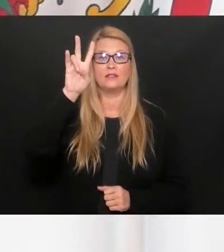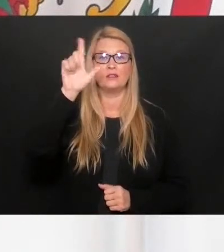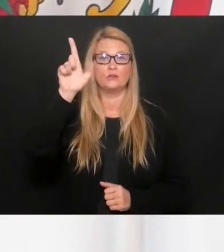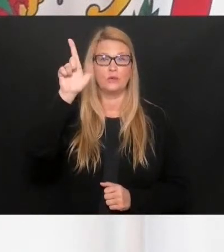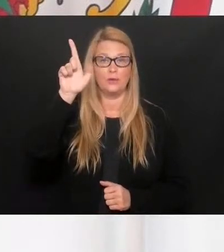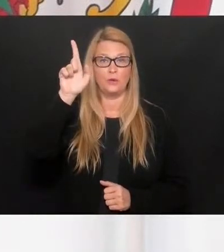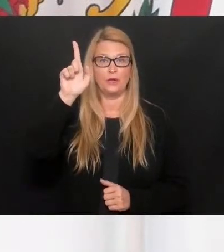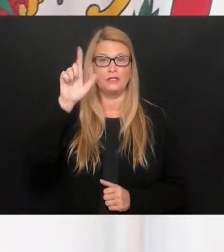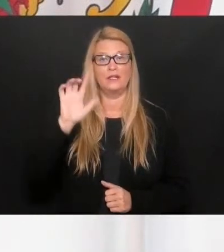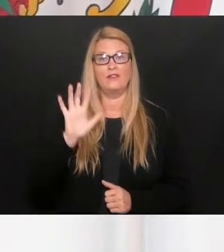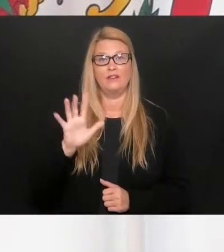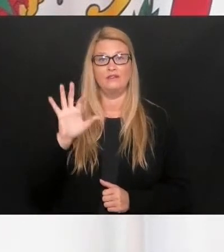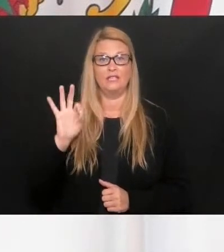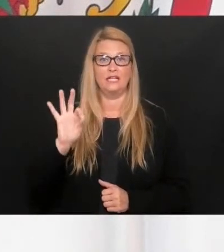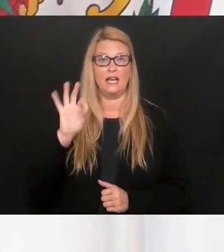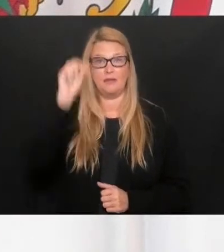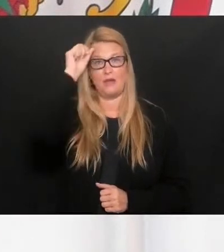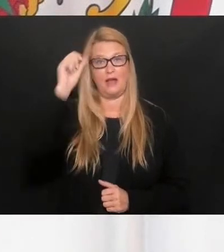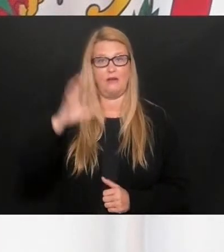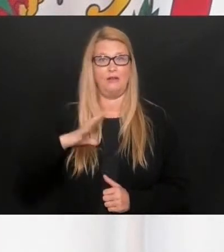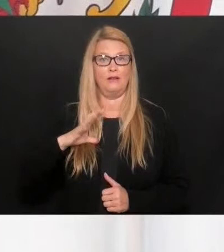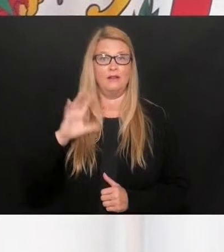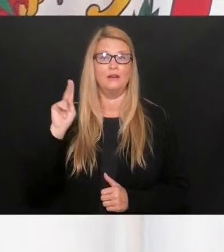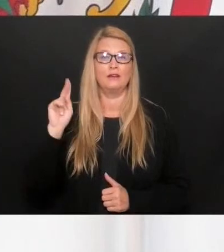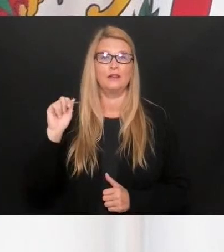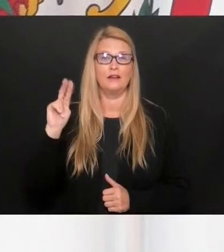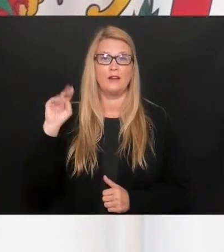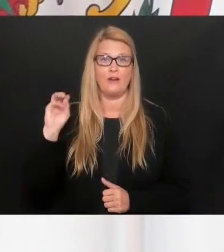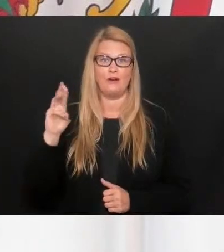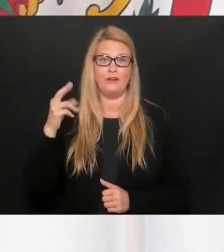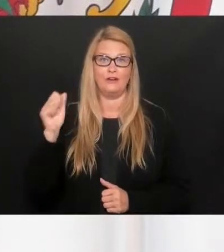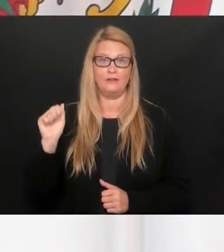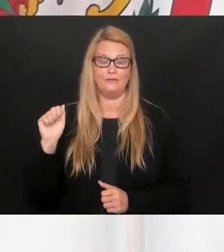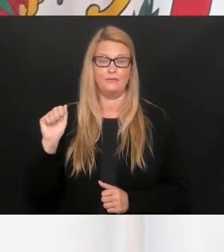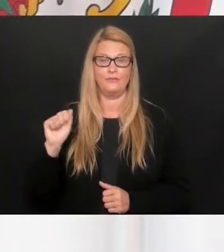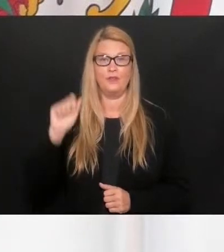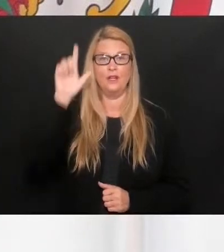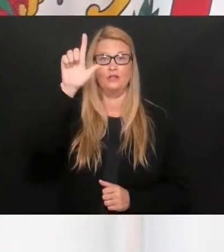2,721st death is a 59-year-old male from Kanawha County. The